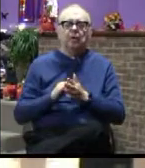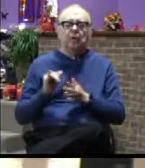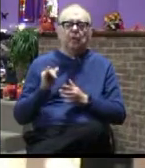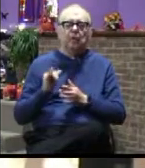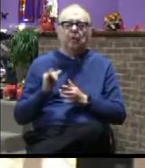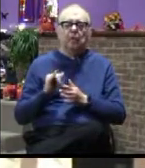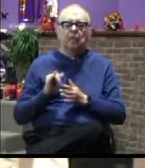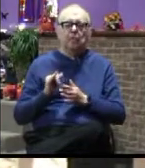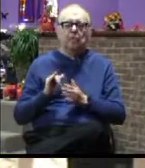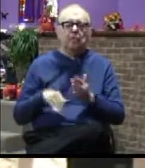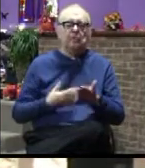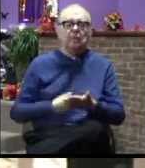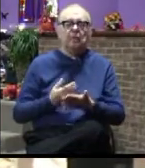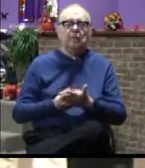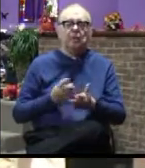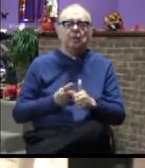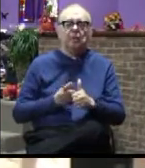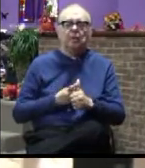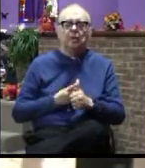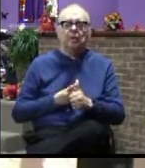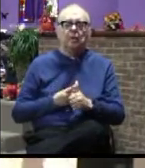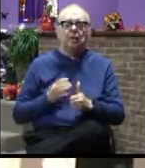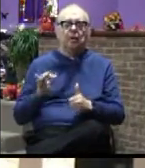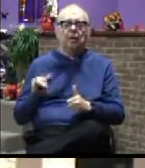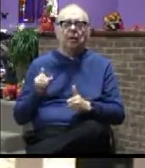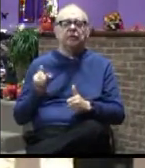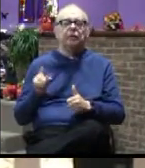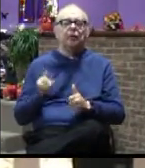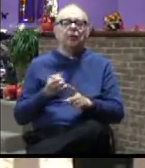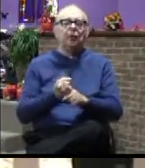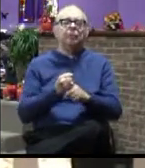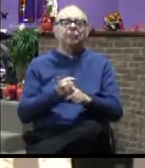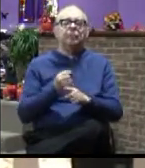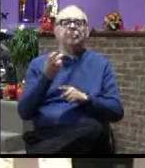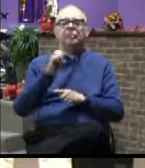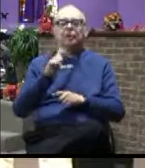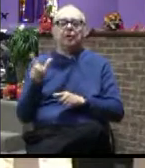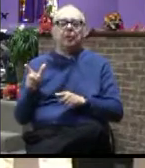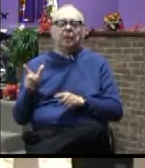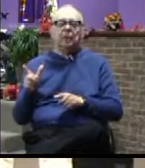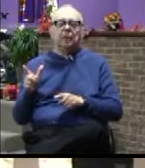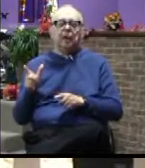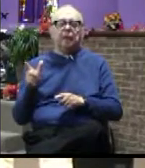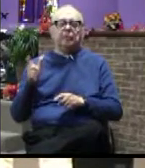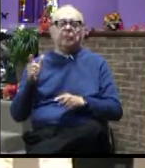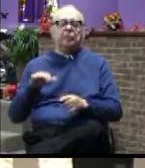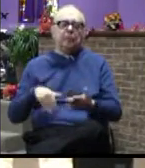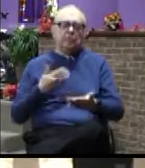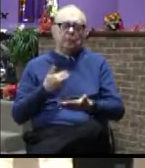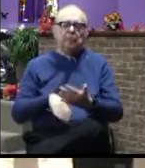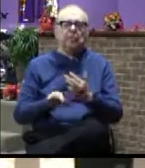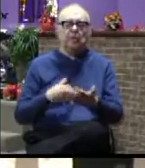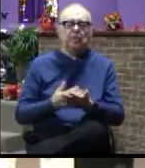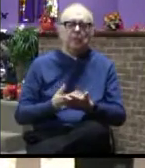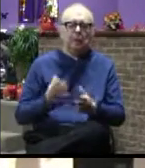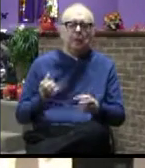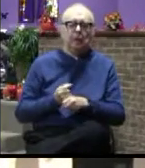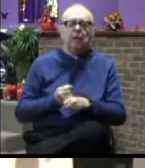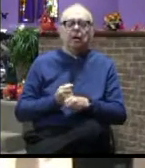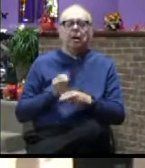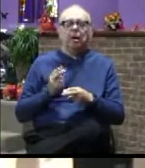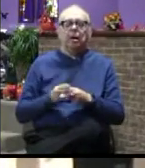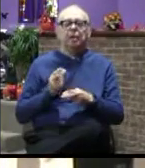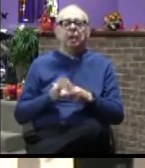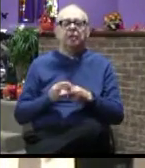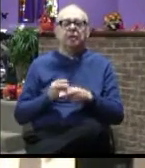that Esau was born first and Jacob was holding on to his heel as they were being delivered. And he ended up getting